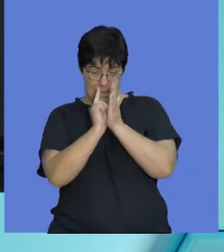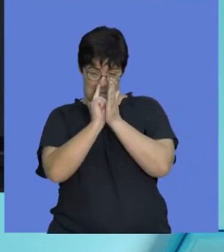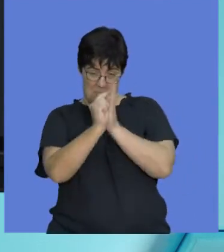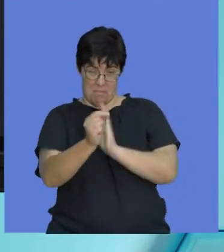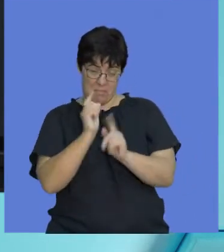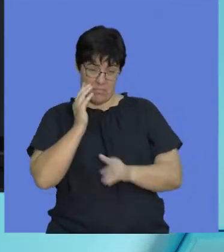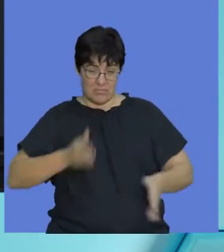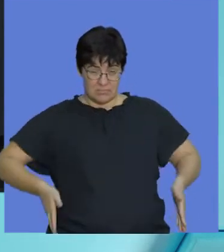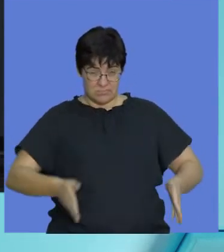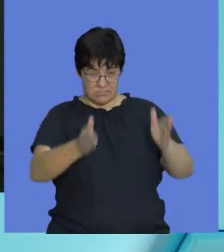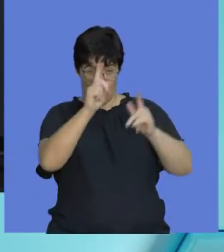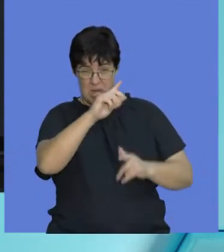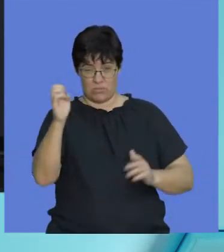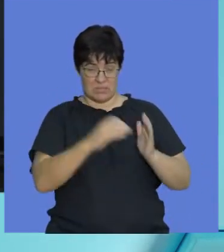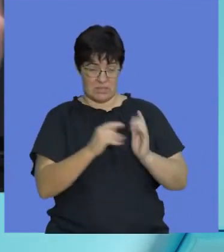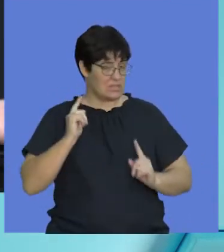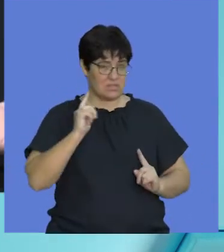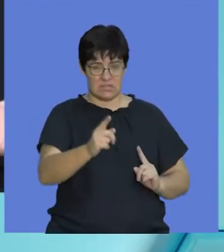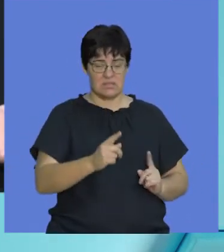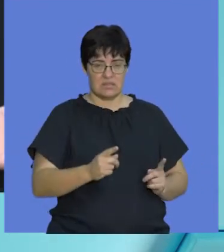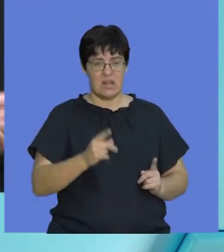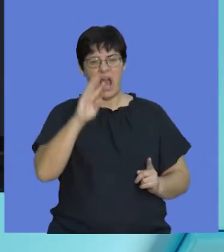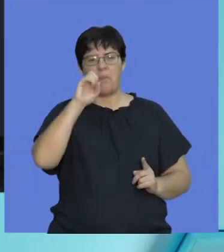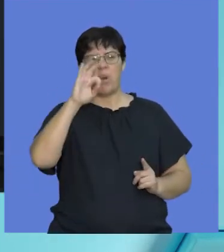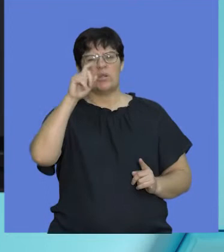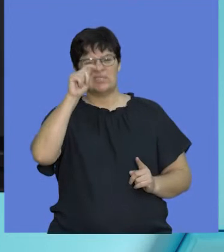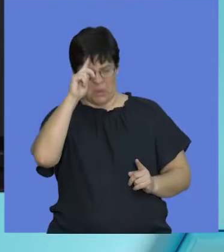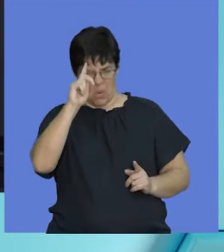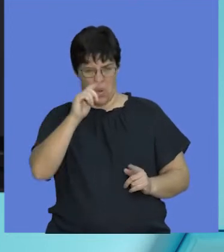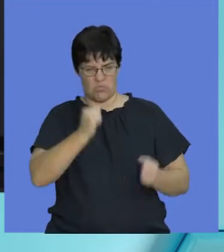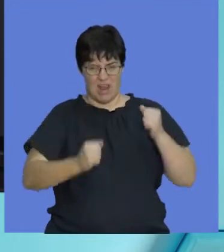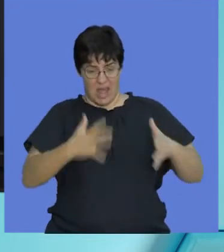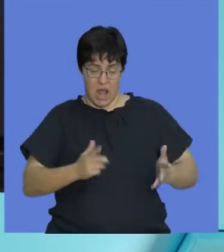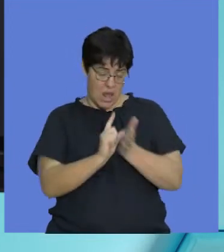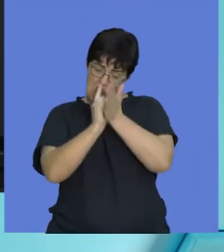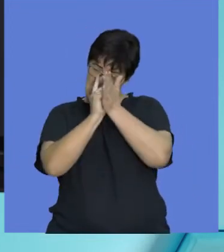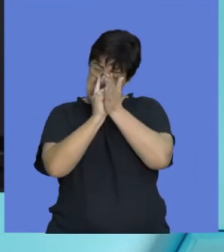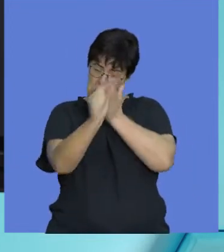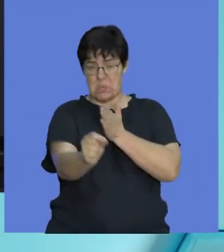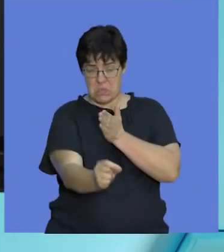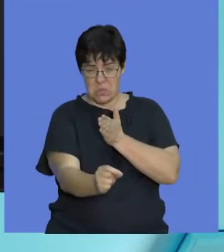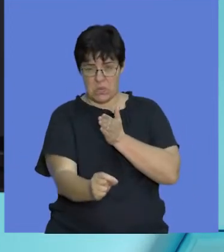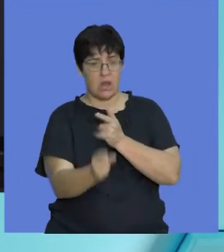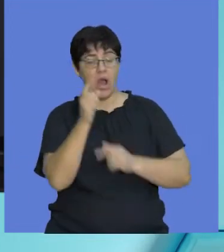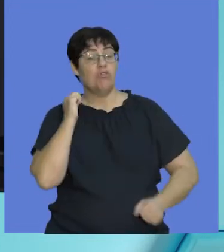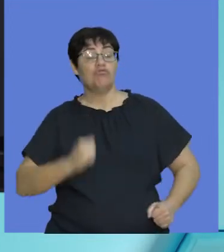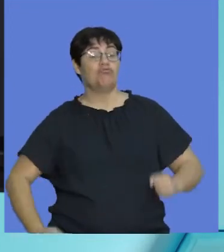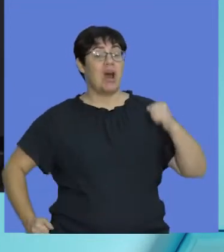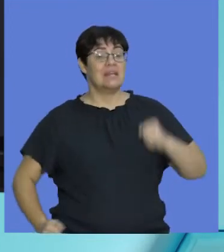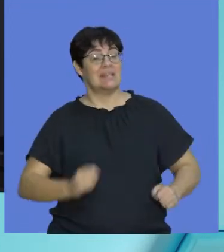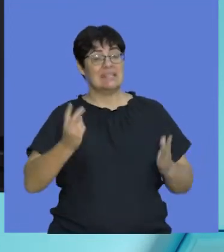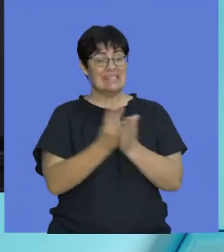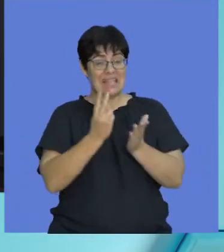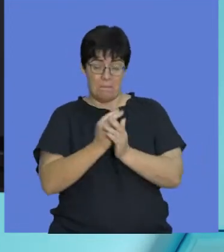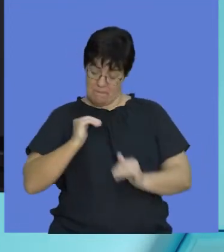a track, and say even Usain Bolt, who does the 100 meters in a ridiculous time, he doesn't run